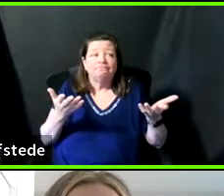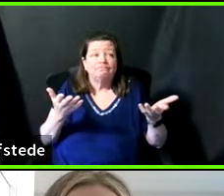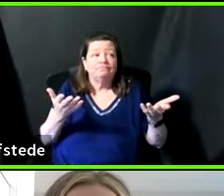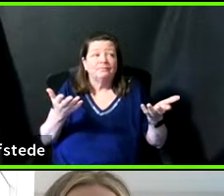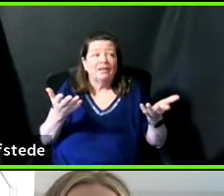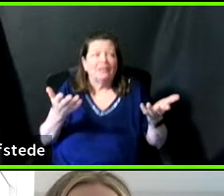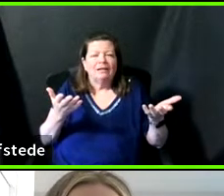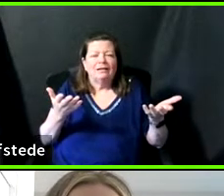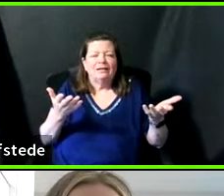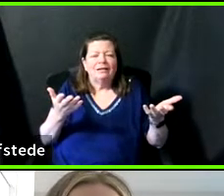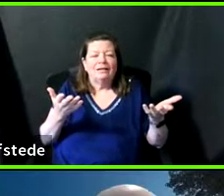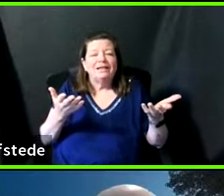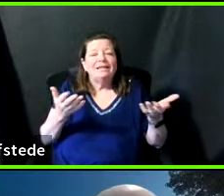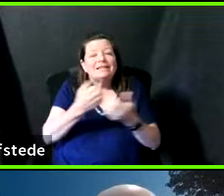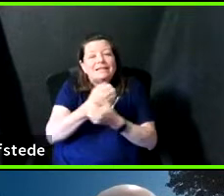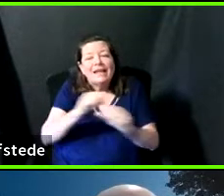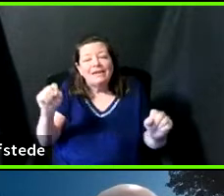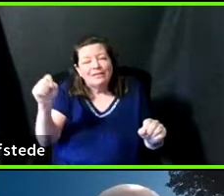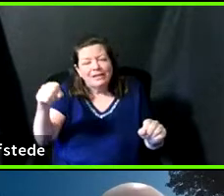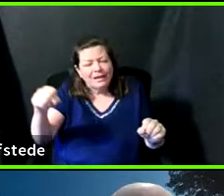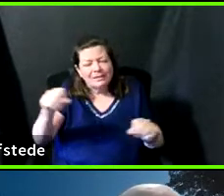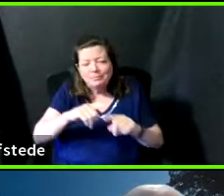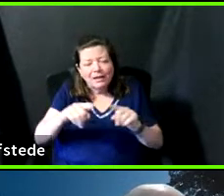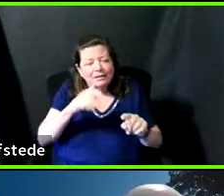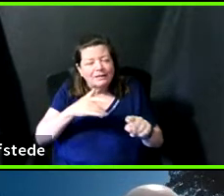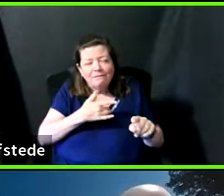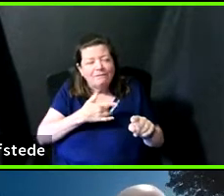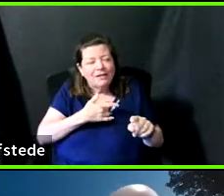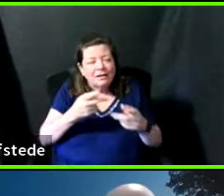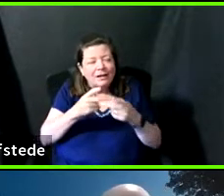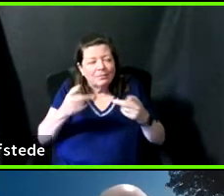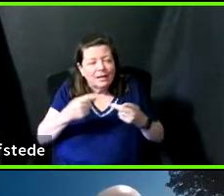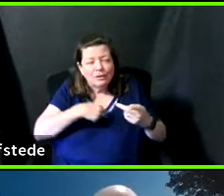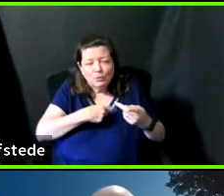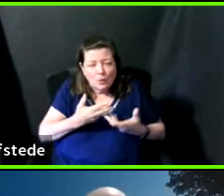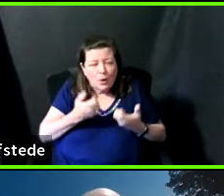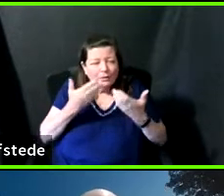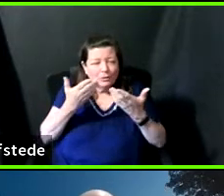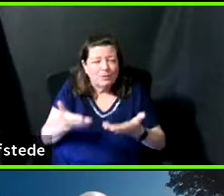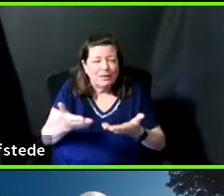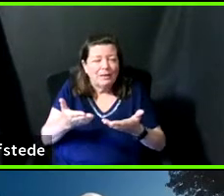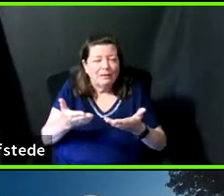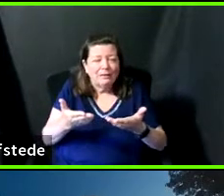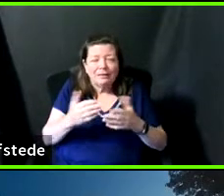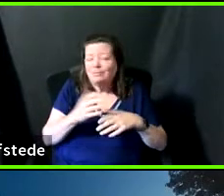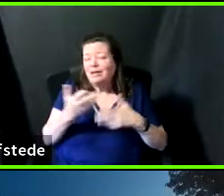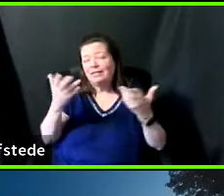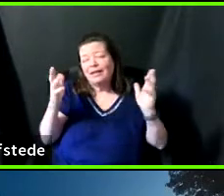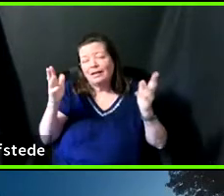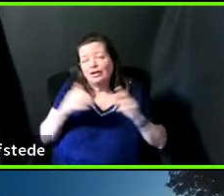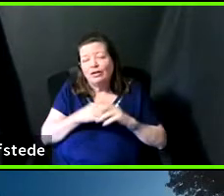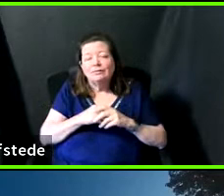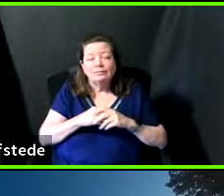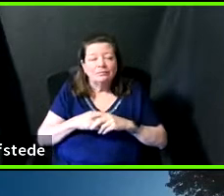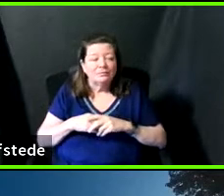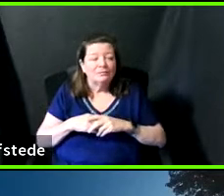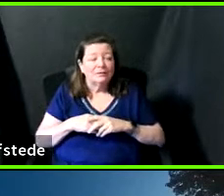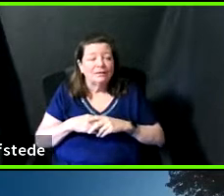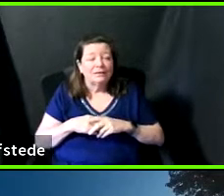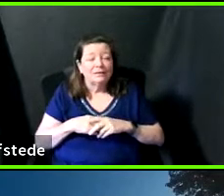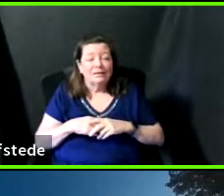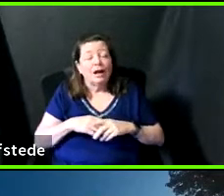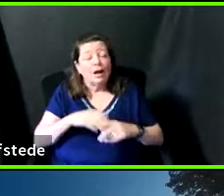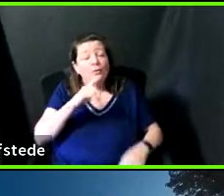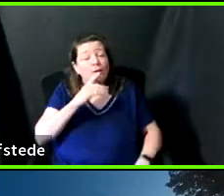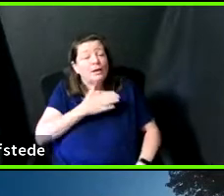it's safe and everything, but it just doesn't feel like a place we want to be. Mm-hmm. That's all. Mm-hmm. I'm so